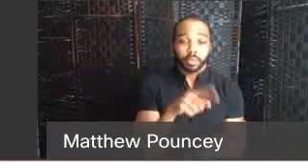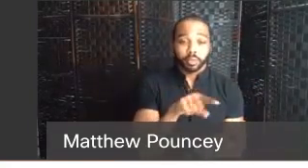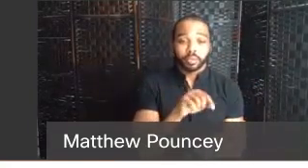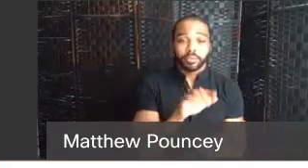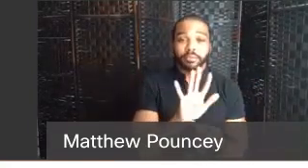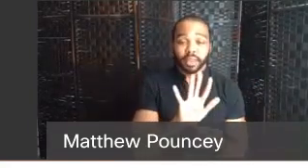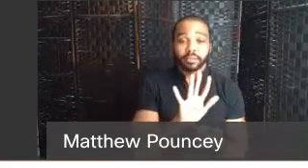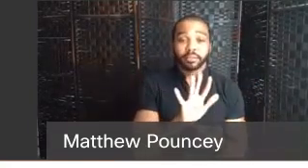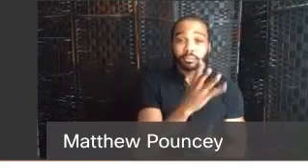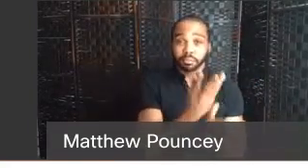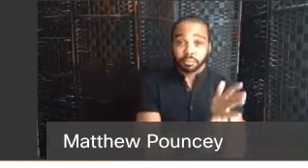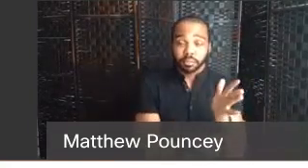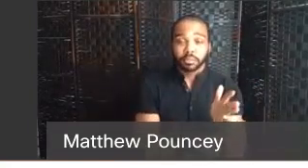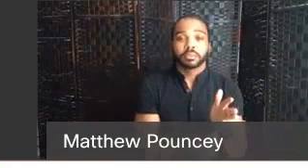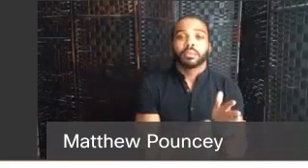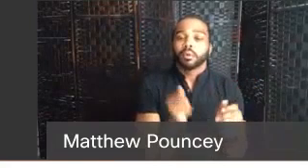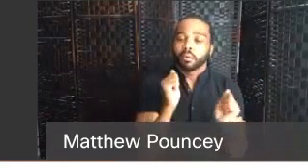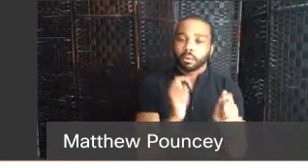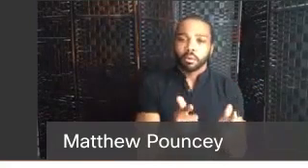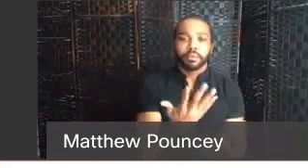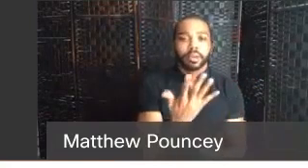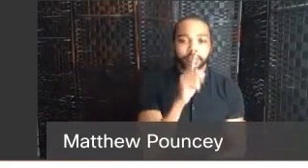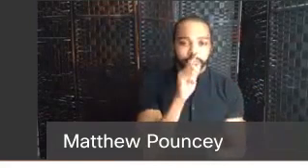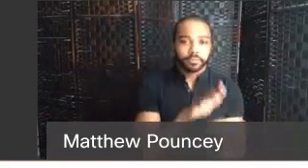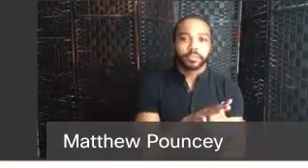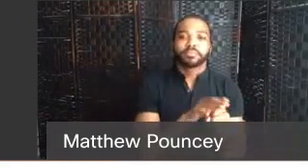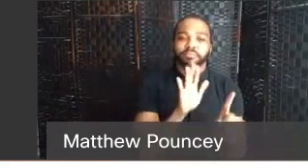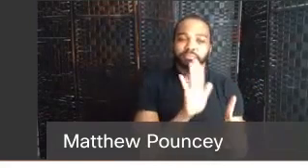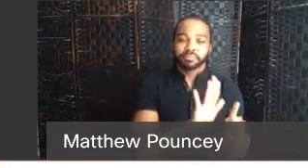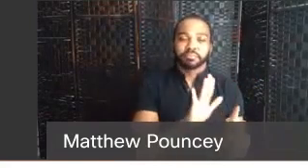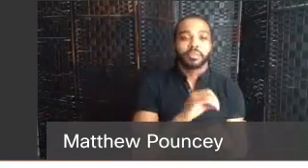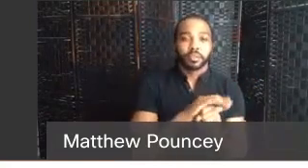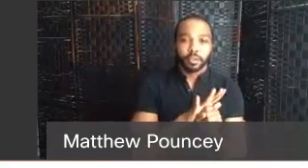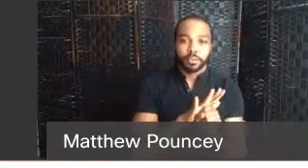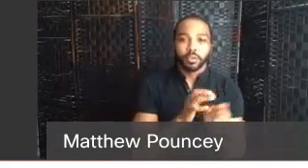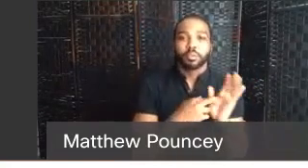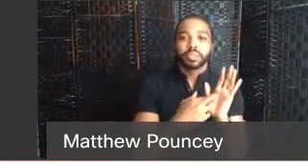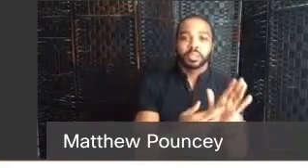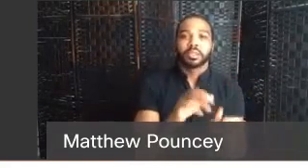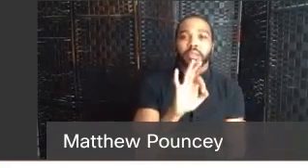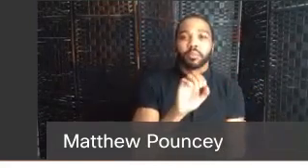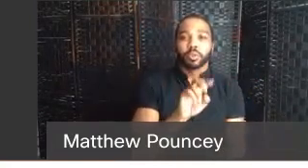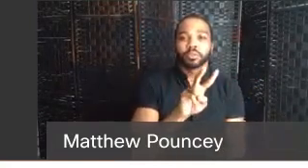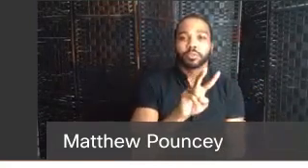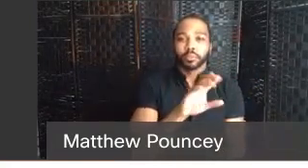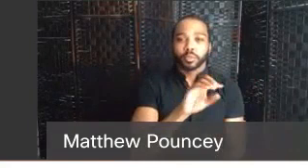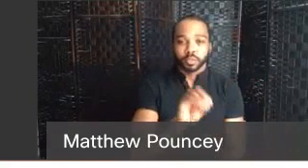have died, and all 5 were confirmed as COVID, which represents 9.25%.